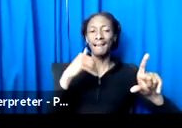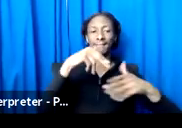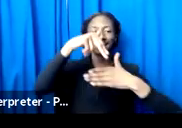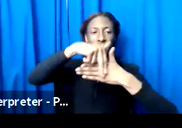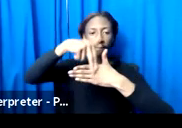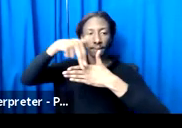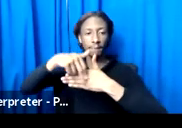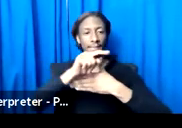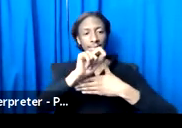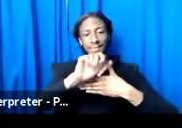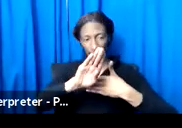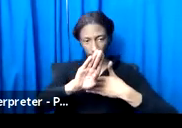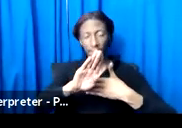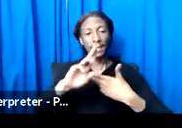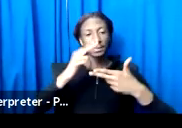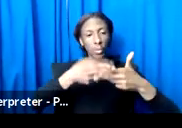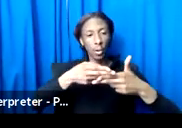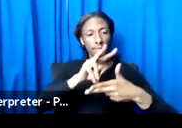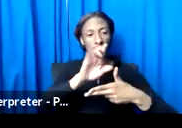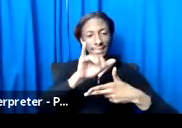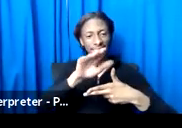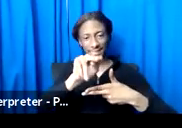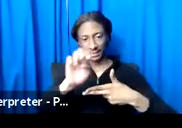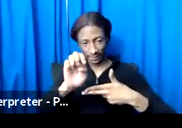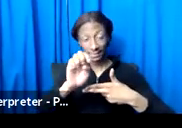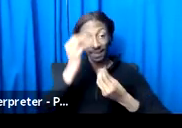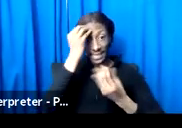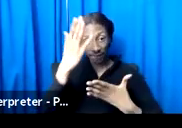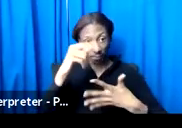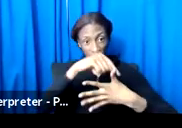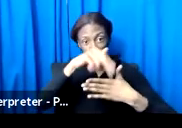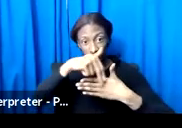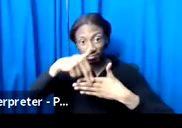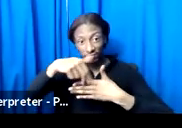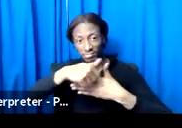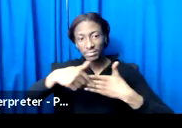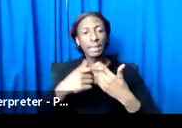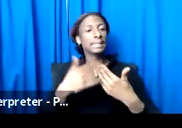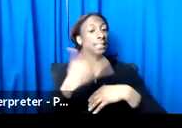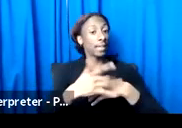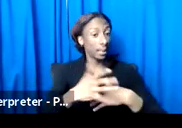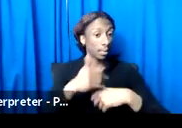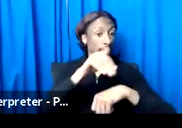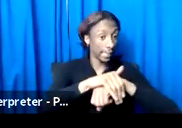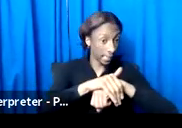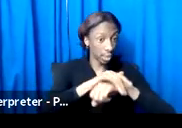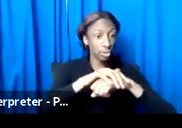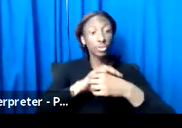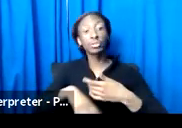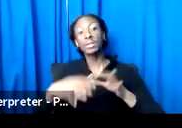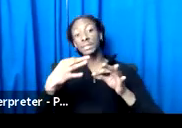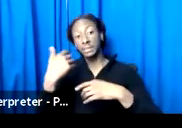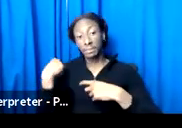is titled Vaccines. The information on these pages is available in English, Spanish, Simplified